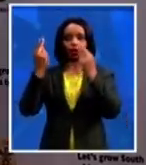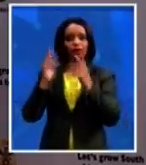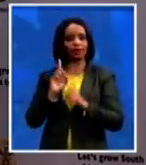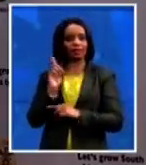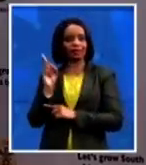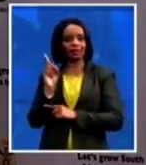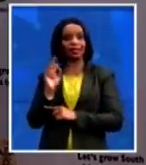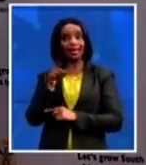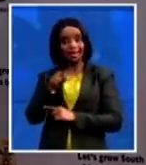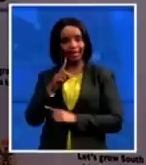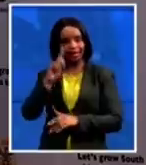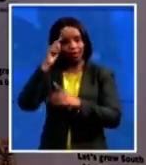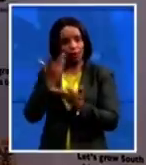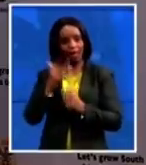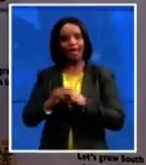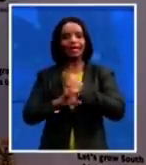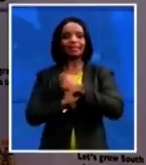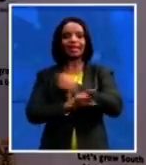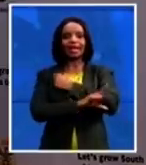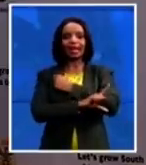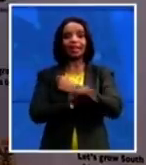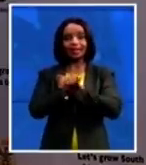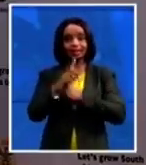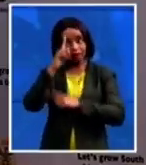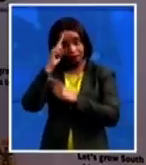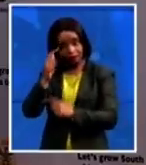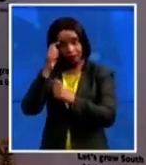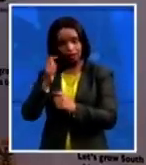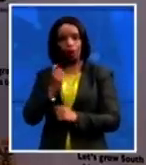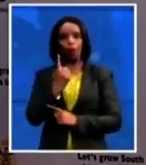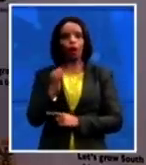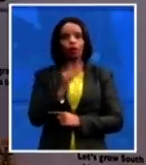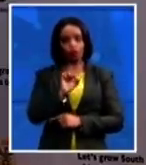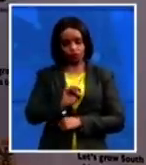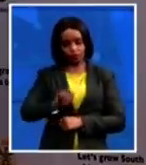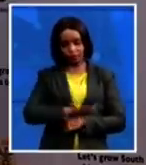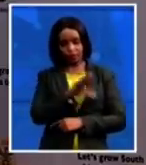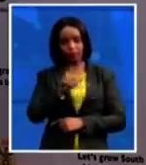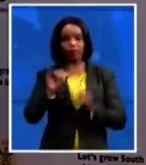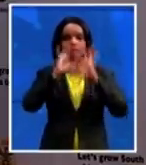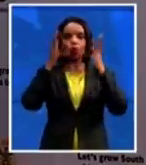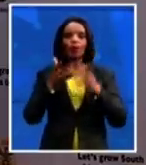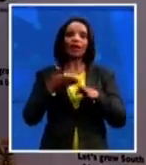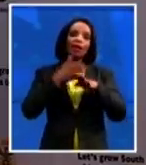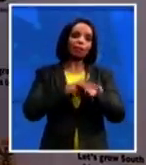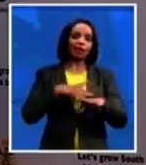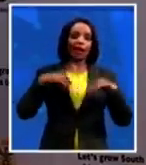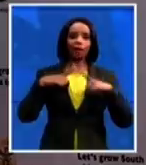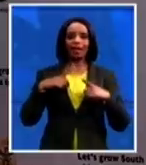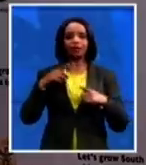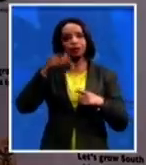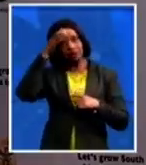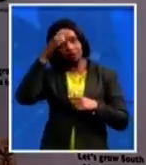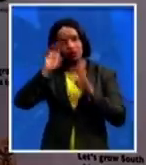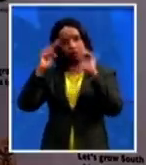Africa's and the world's preeminent universities. 29 years ago, former President Nelson